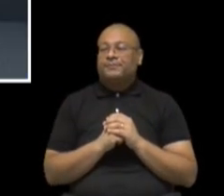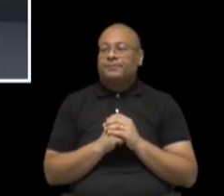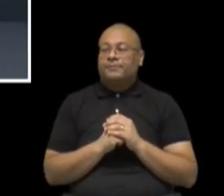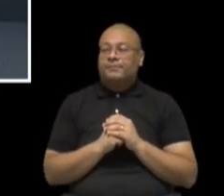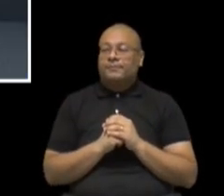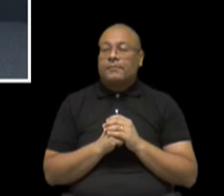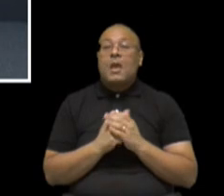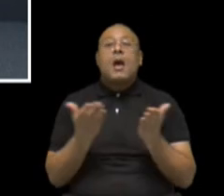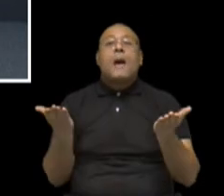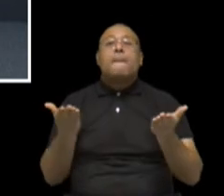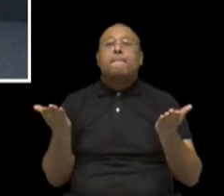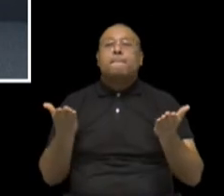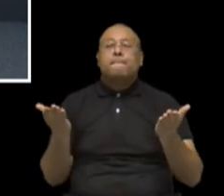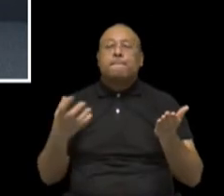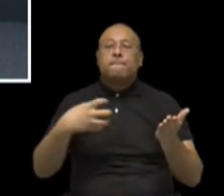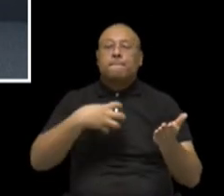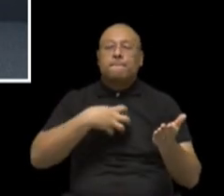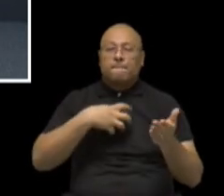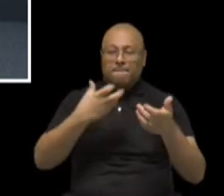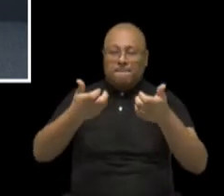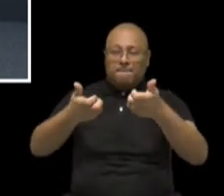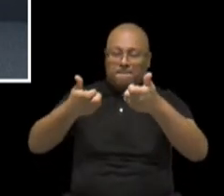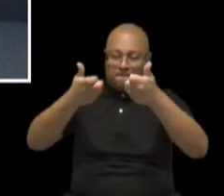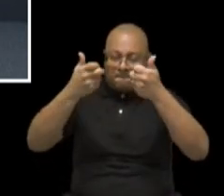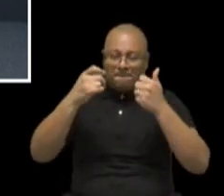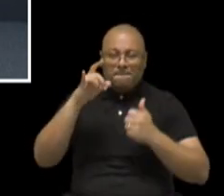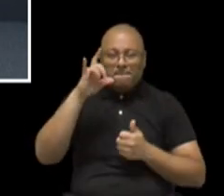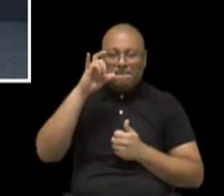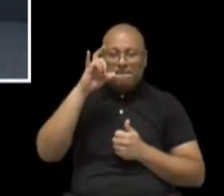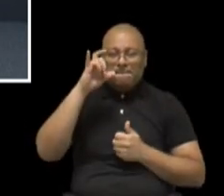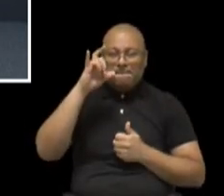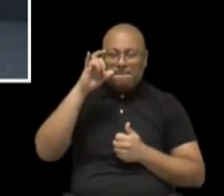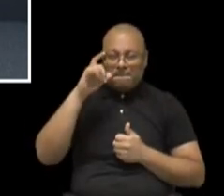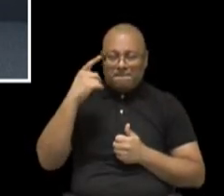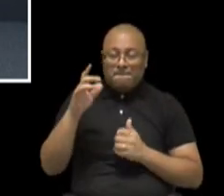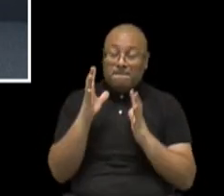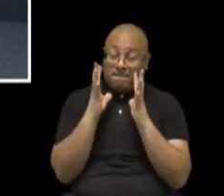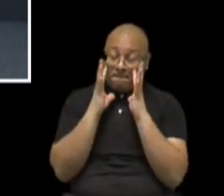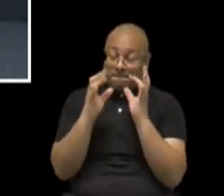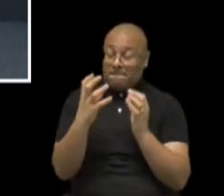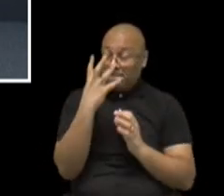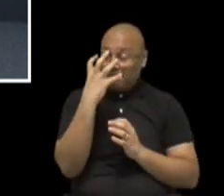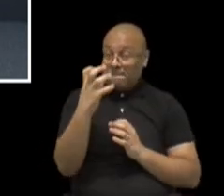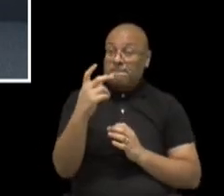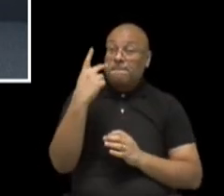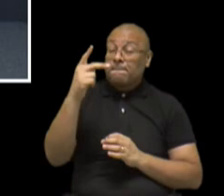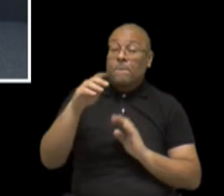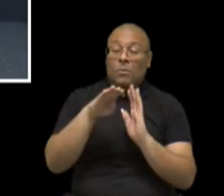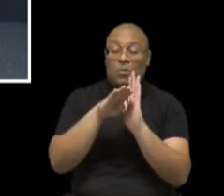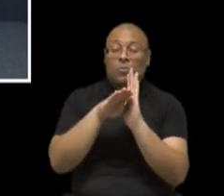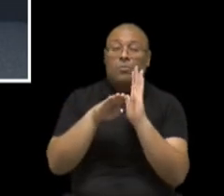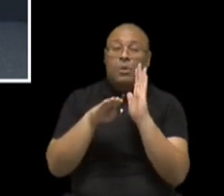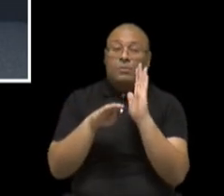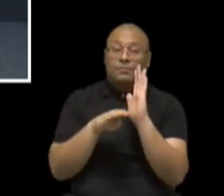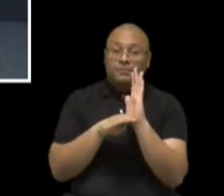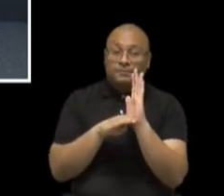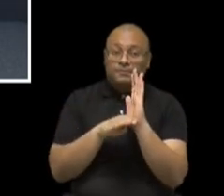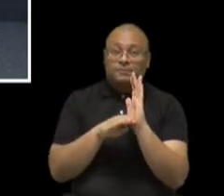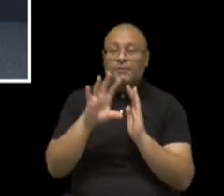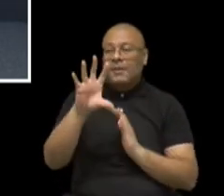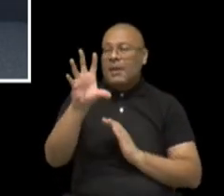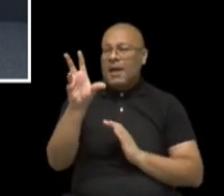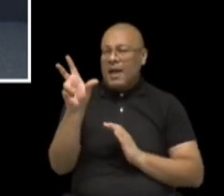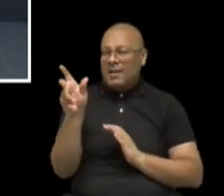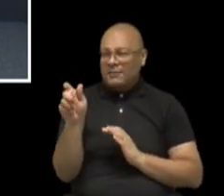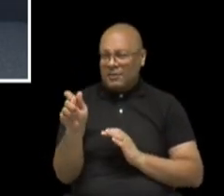And I was seeing also in your Instagram something that called my attention, which was a project with O Africa. Is that